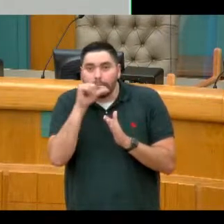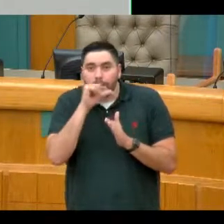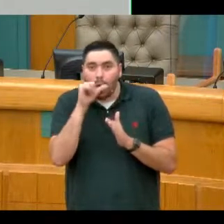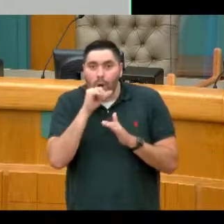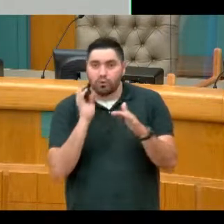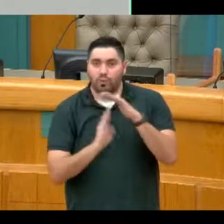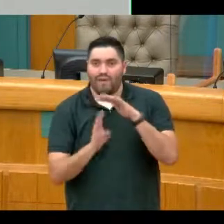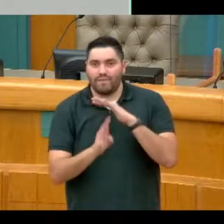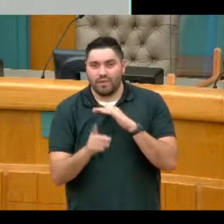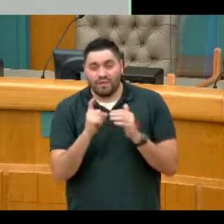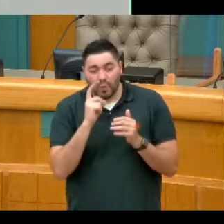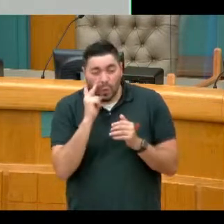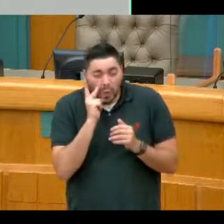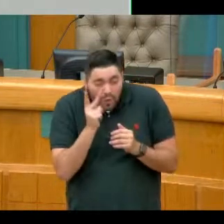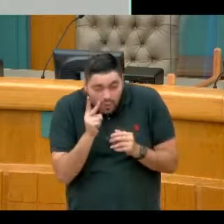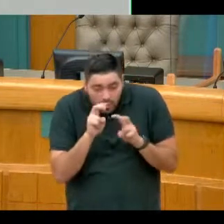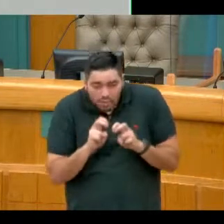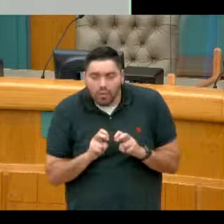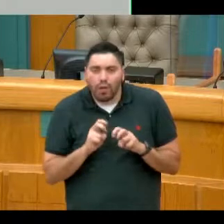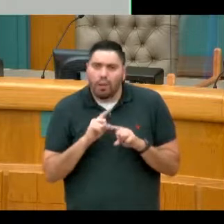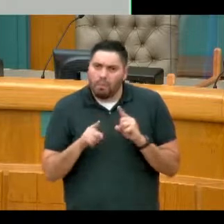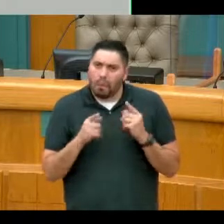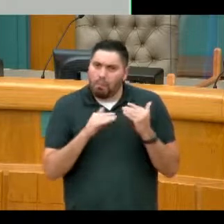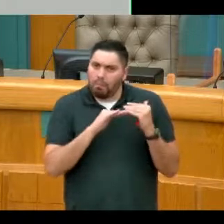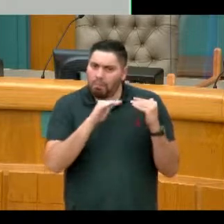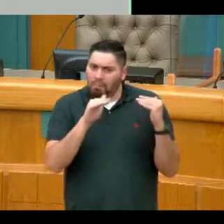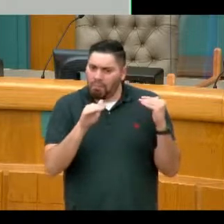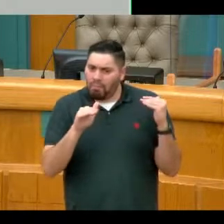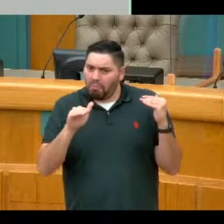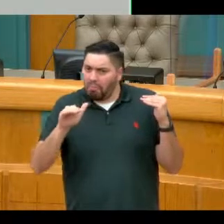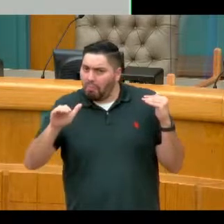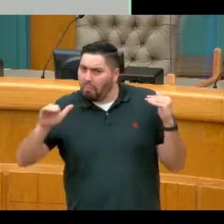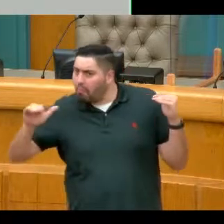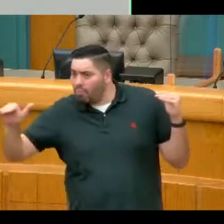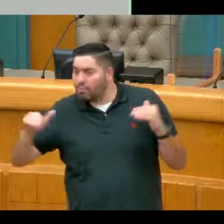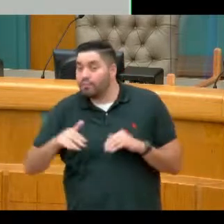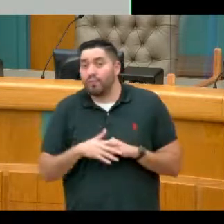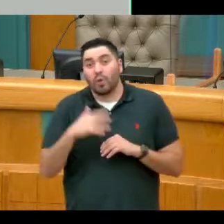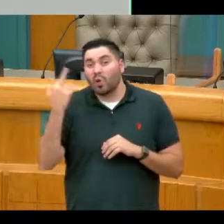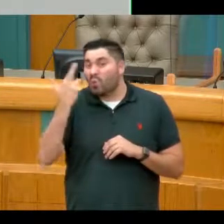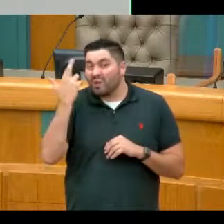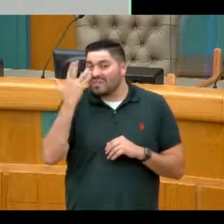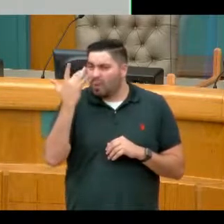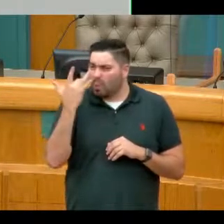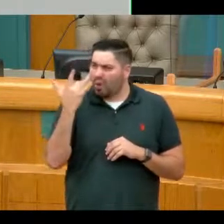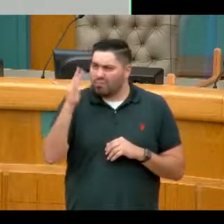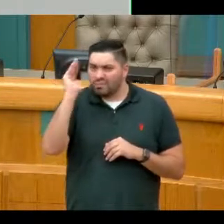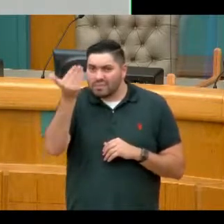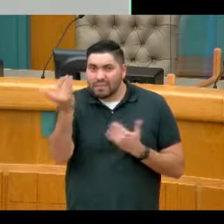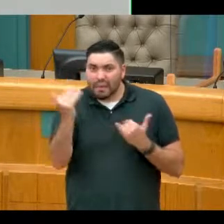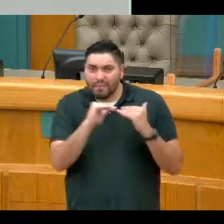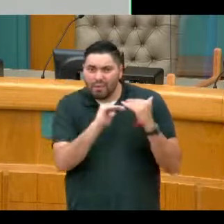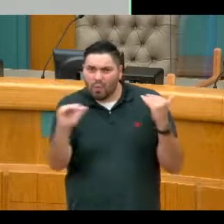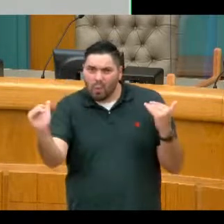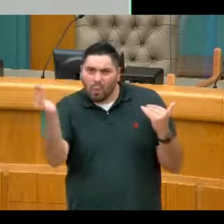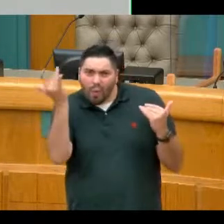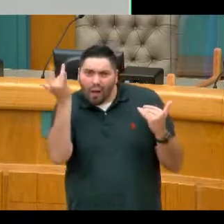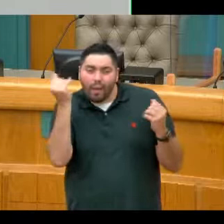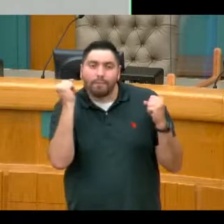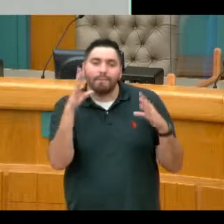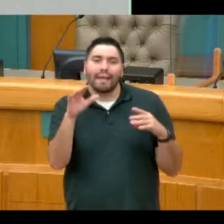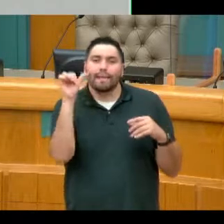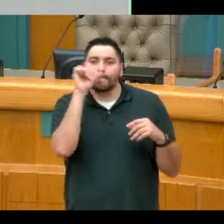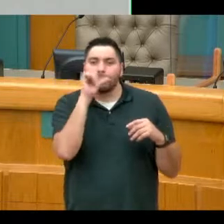gatherings. Now, I think everybody's aware that the bars are opening up more now, and so we're pretty interested in what this looks